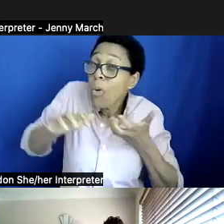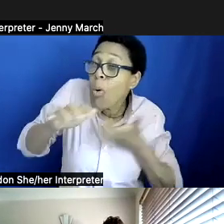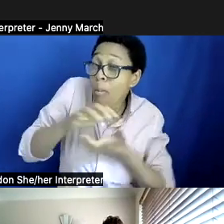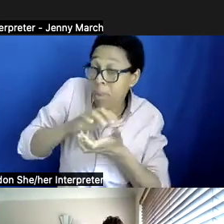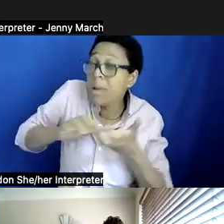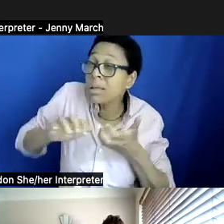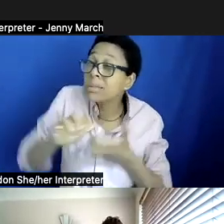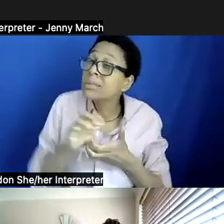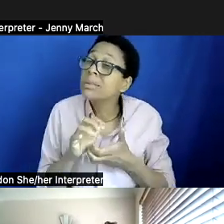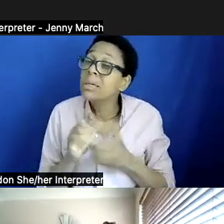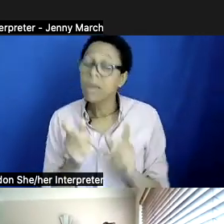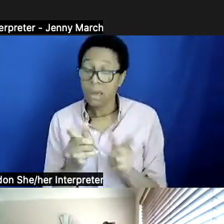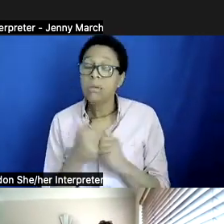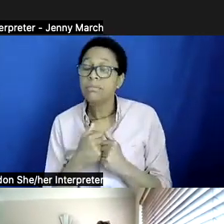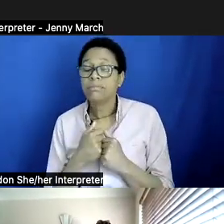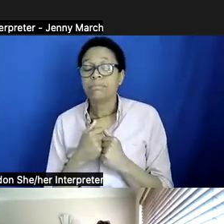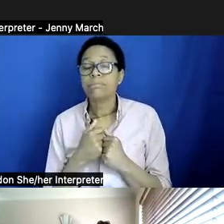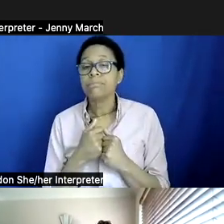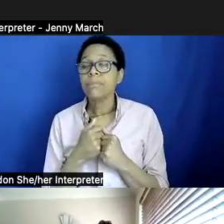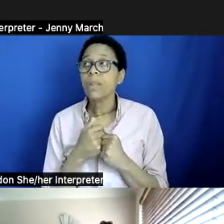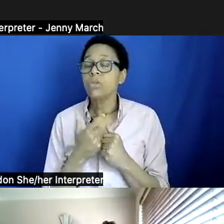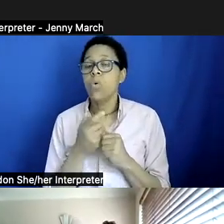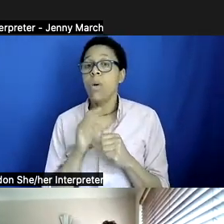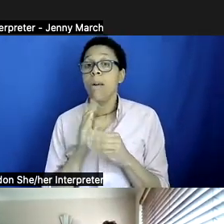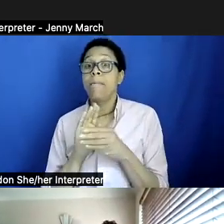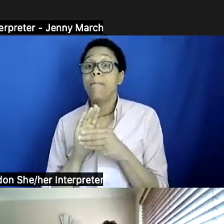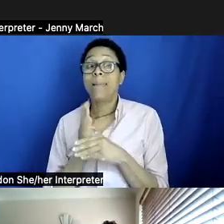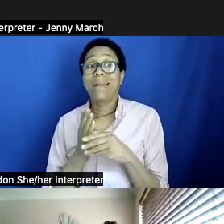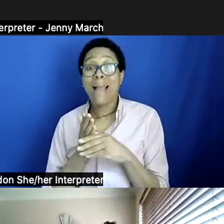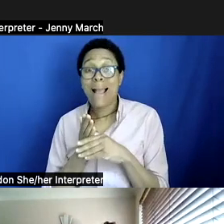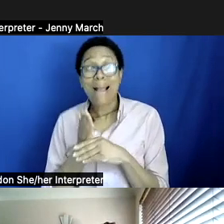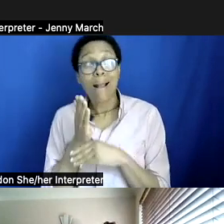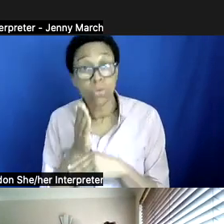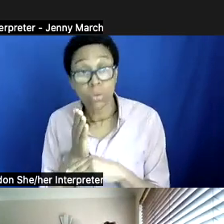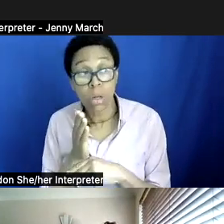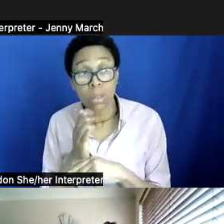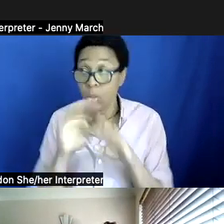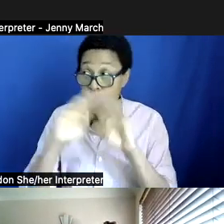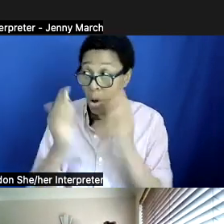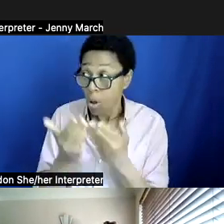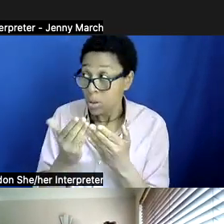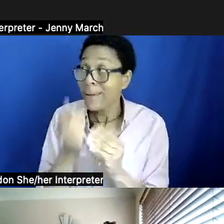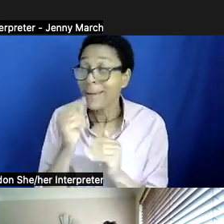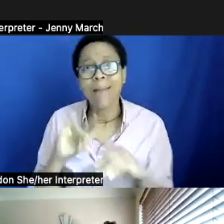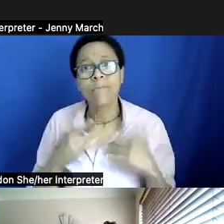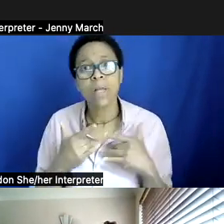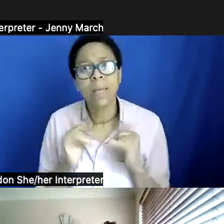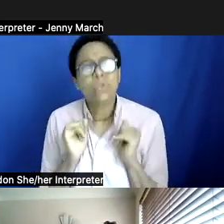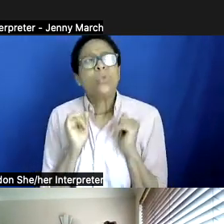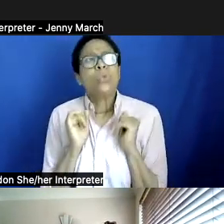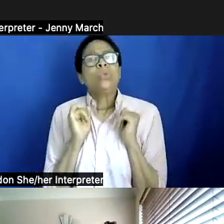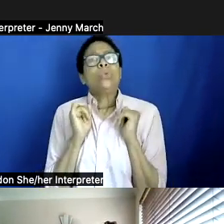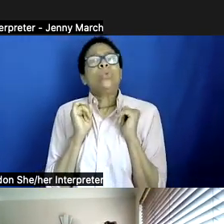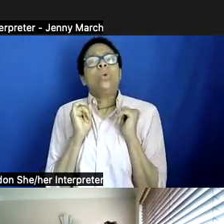navigate being exposed, trying to protect yourself, feeling vulnerable, but also not feeling